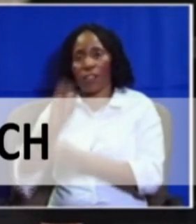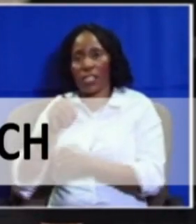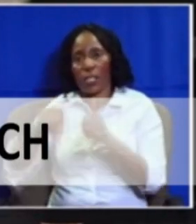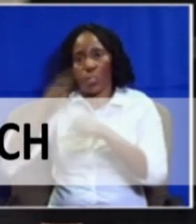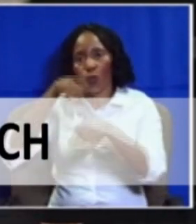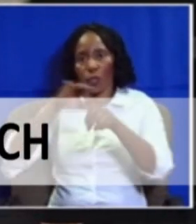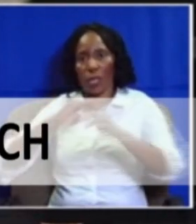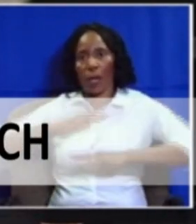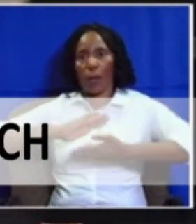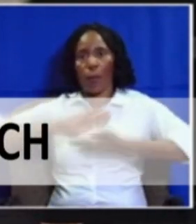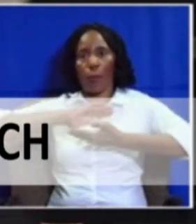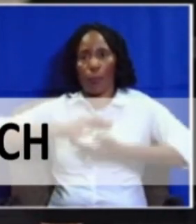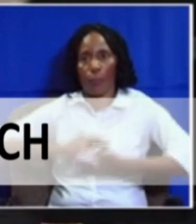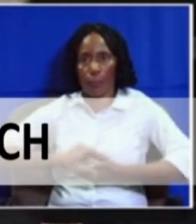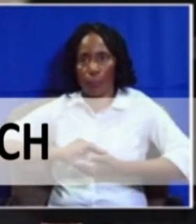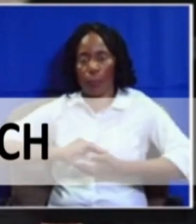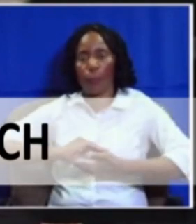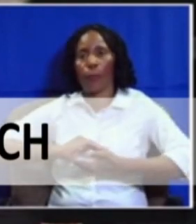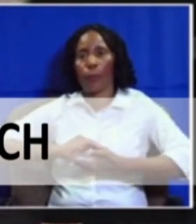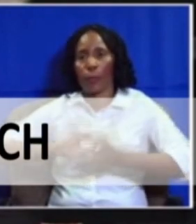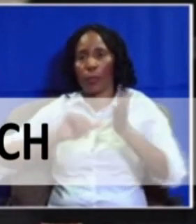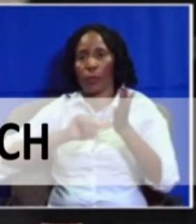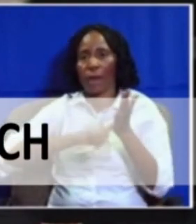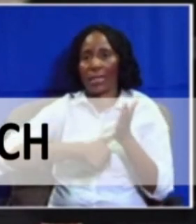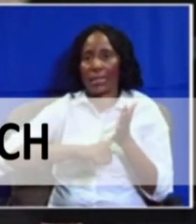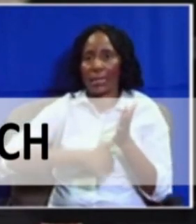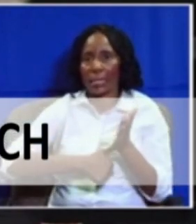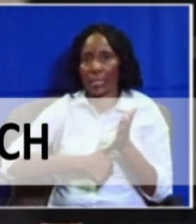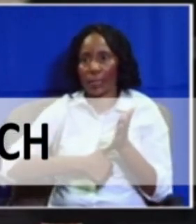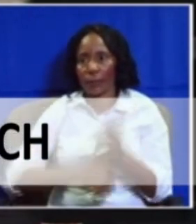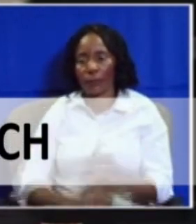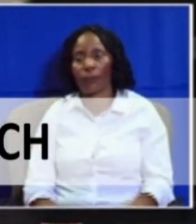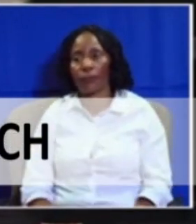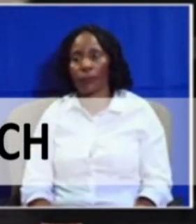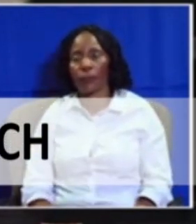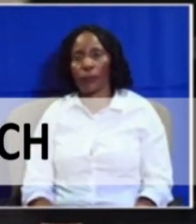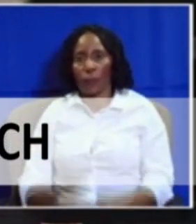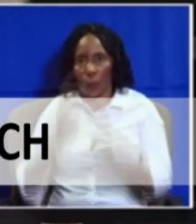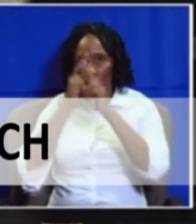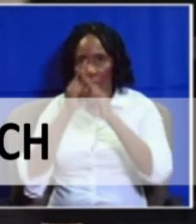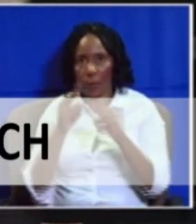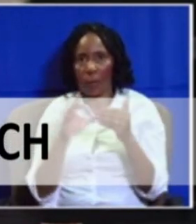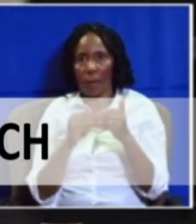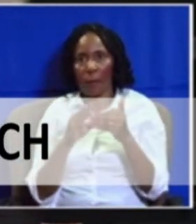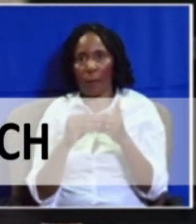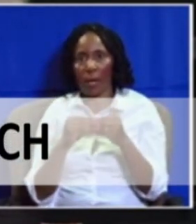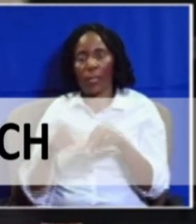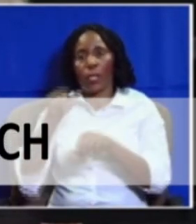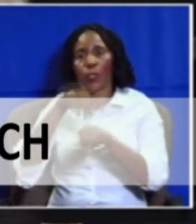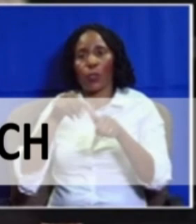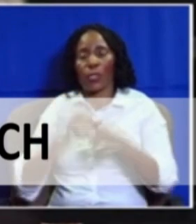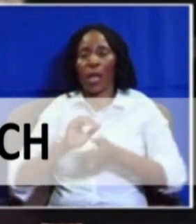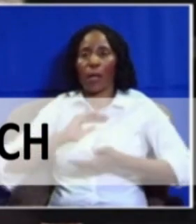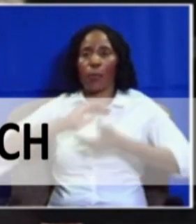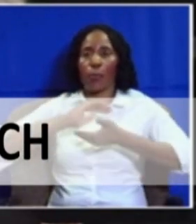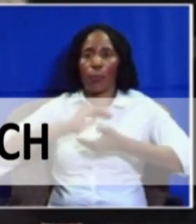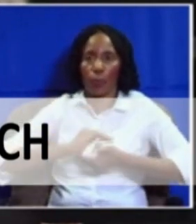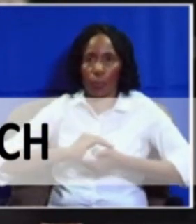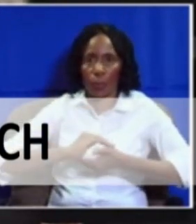grant, total distress grant. Honourable members, the social relief distress grant was introduced